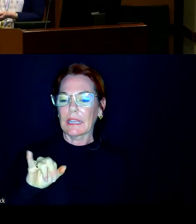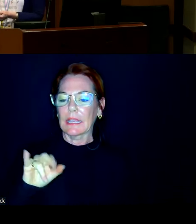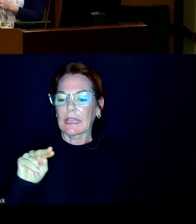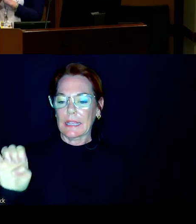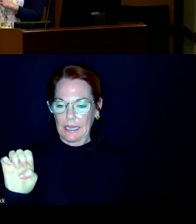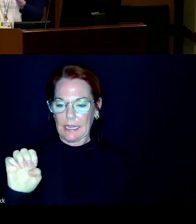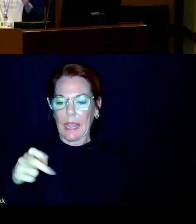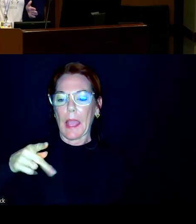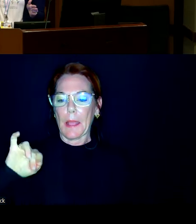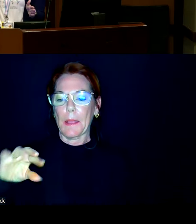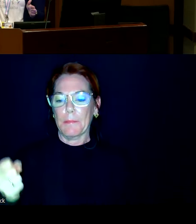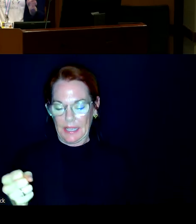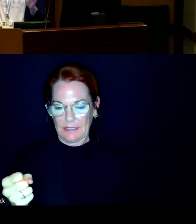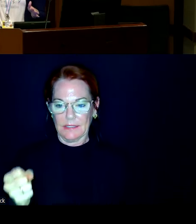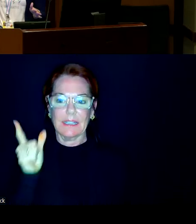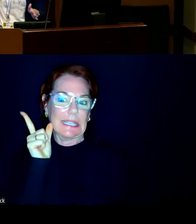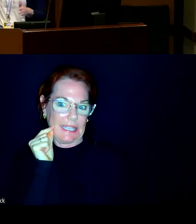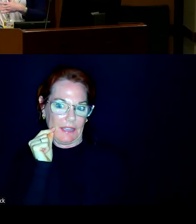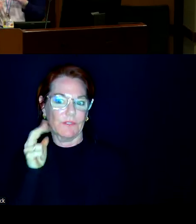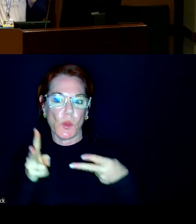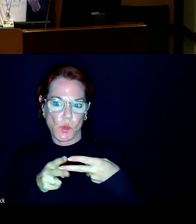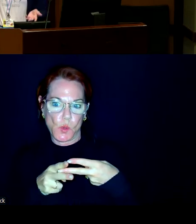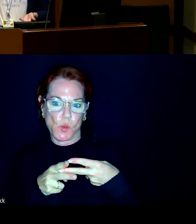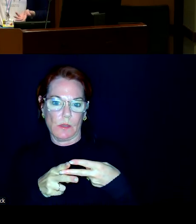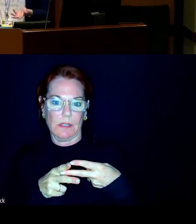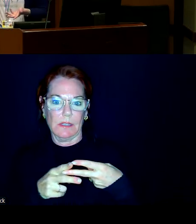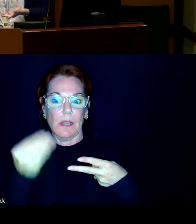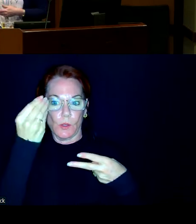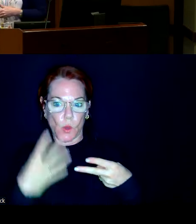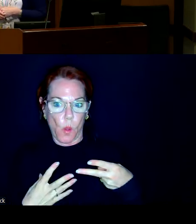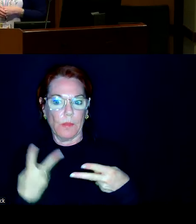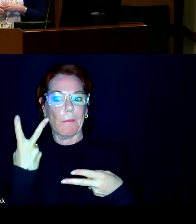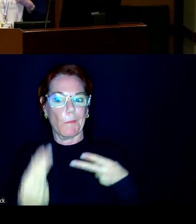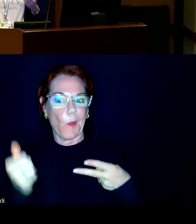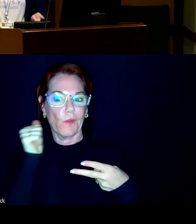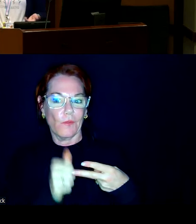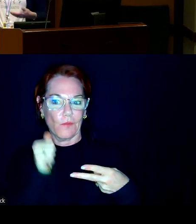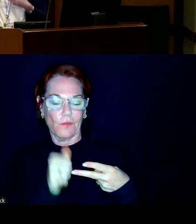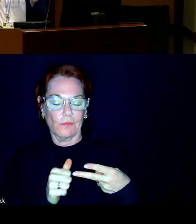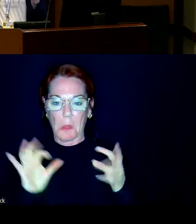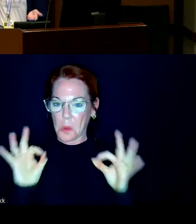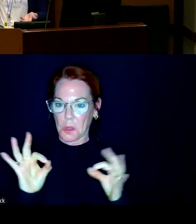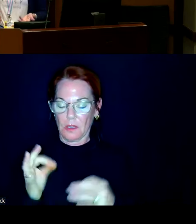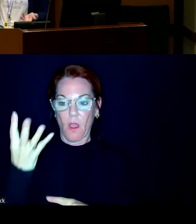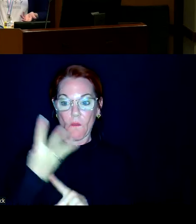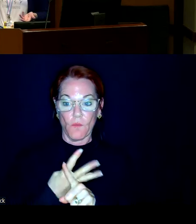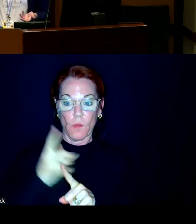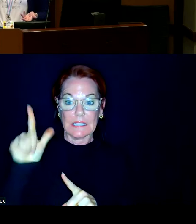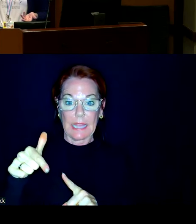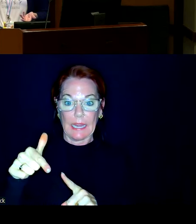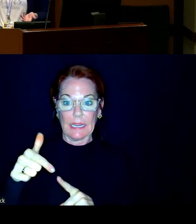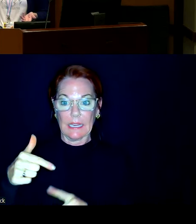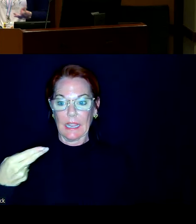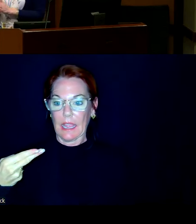female guinea pigs, so I don't have to worry about multiplying guinea pigs. I was okay with this. 4 months later, Hershey had